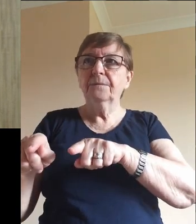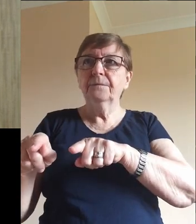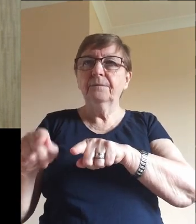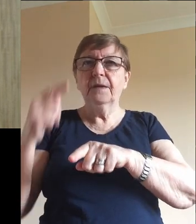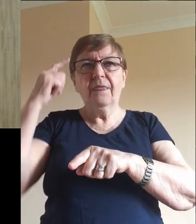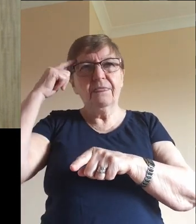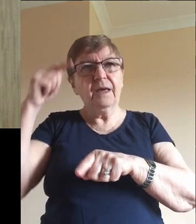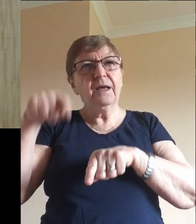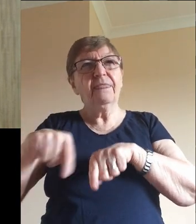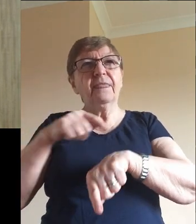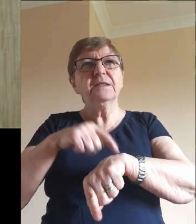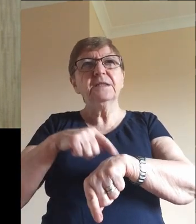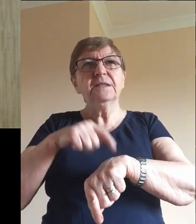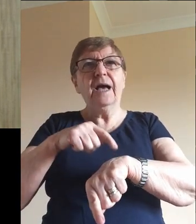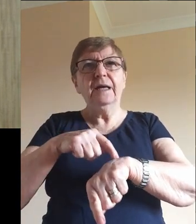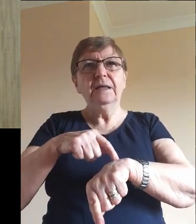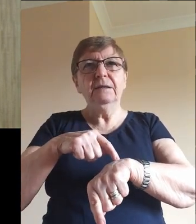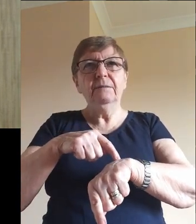this time of the